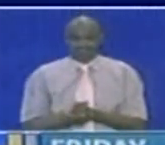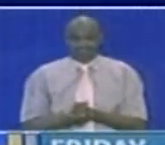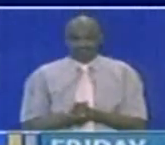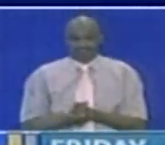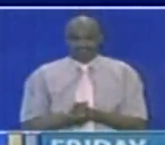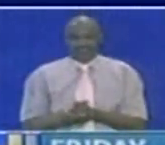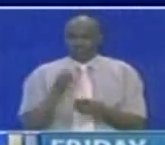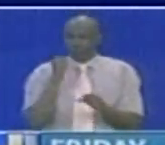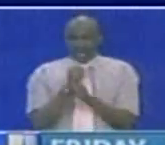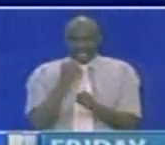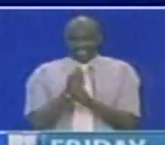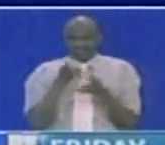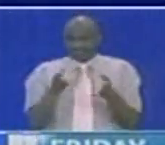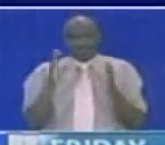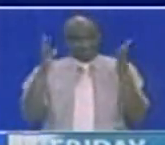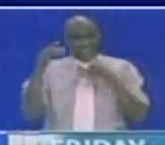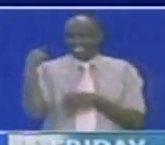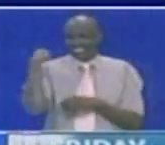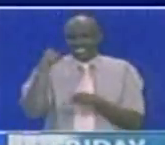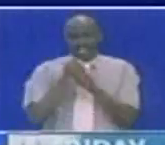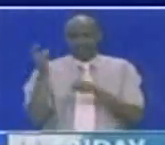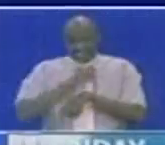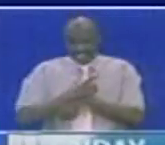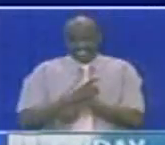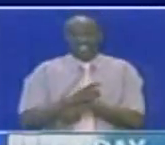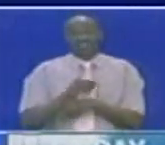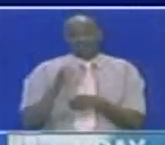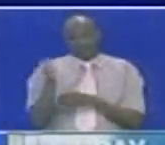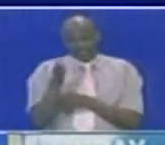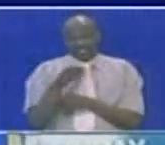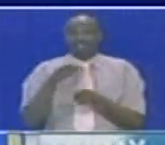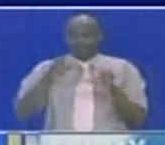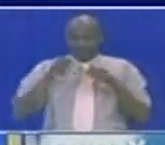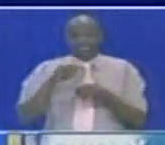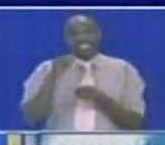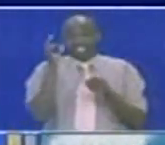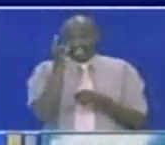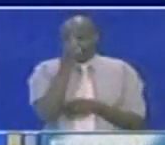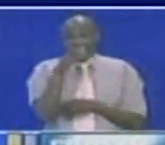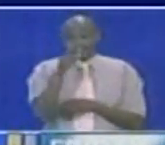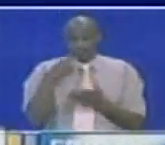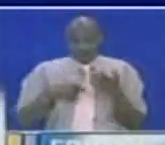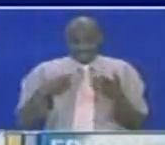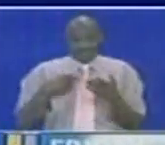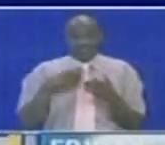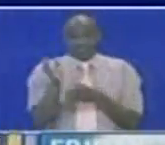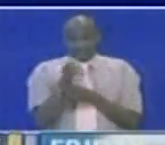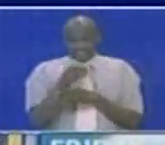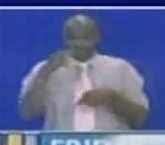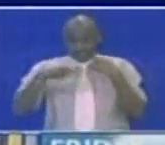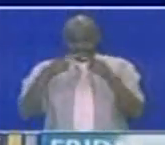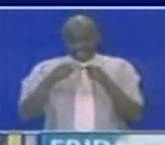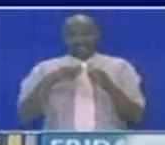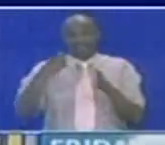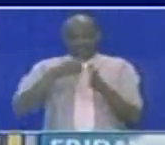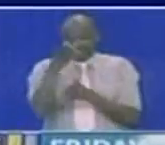Well, as workers marked their day yesterday, fish farmers in Nyeri had a reason to celebrate. The fourth fish processing plant in Kenya is